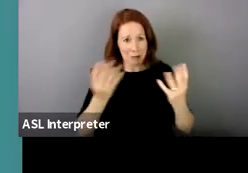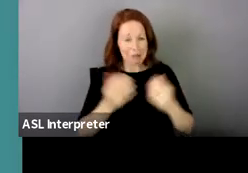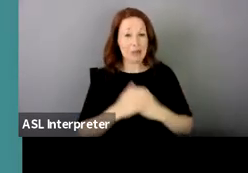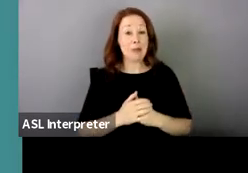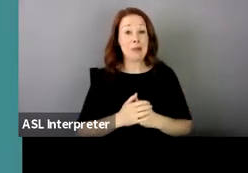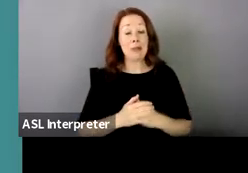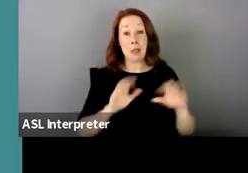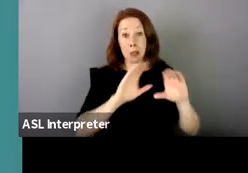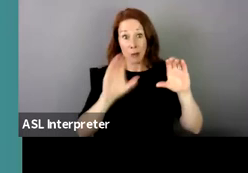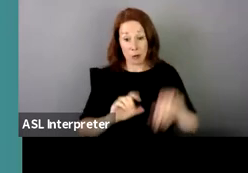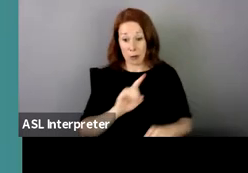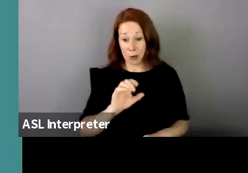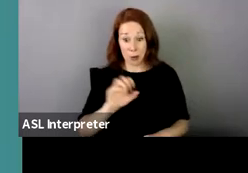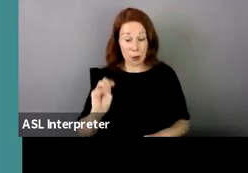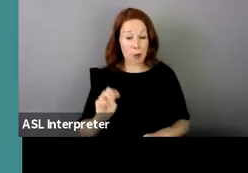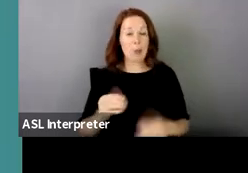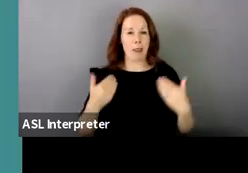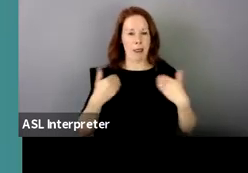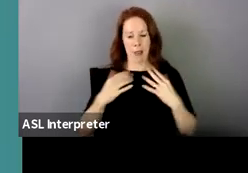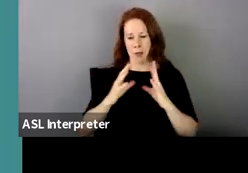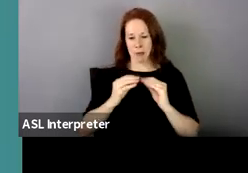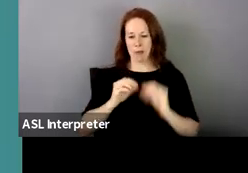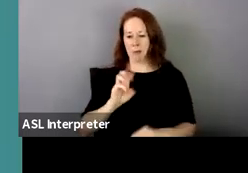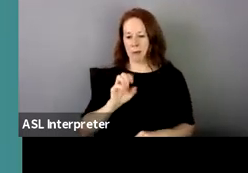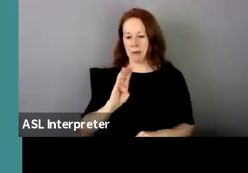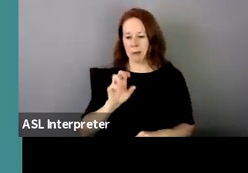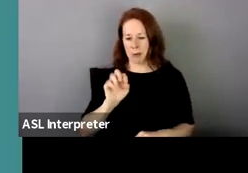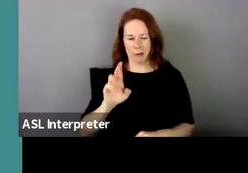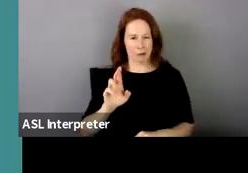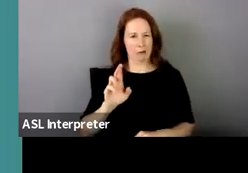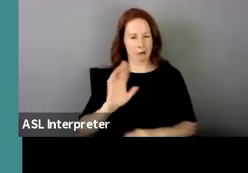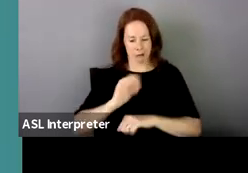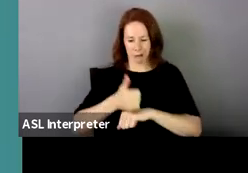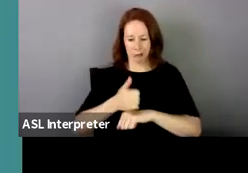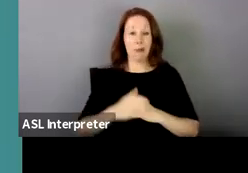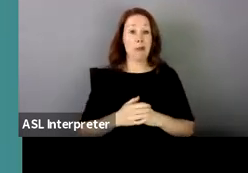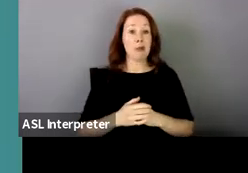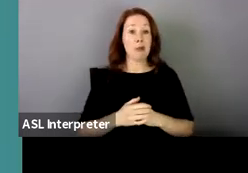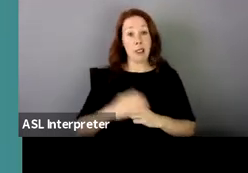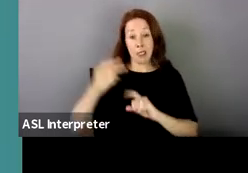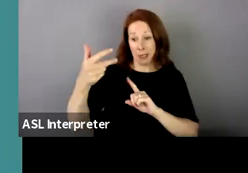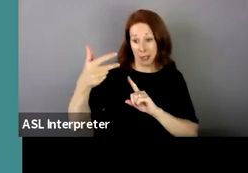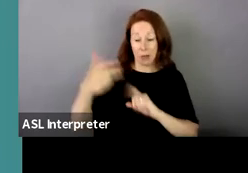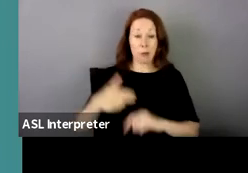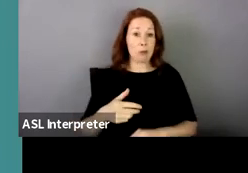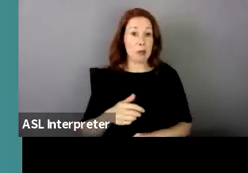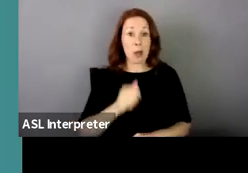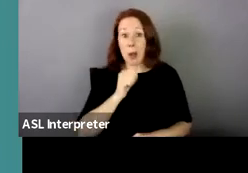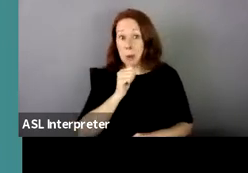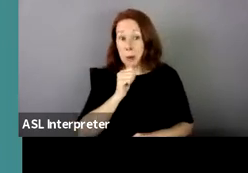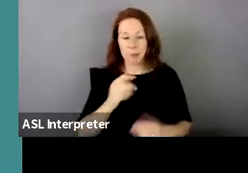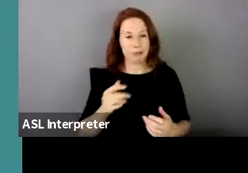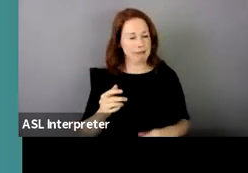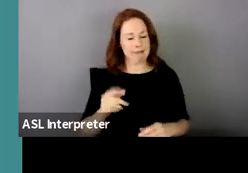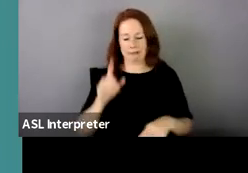on Zoom, we are using the webinar format. So that means your cameras and microphones are not activated,